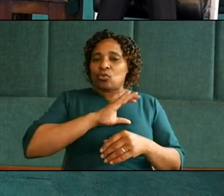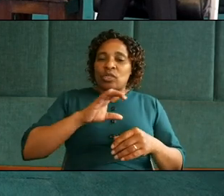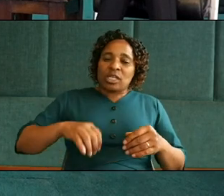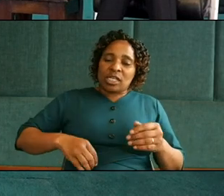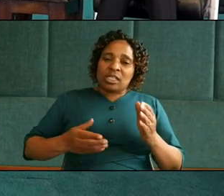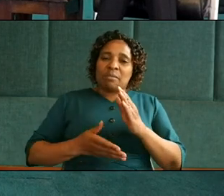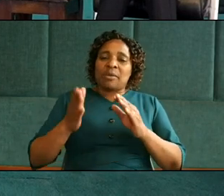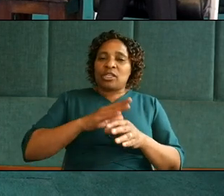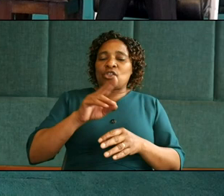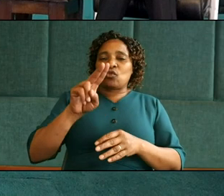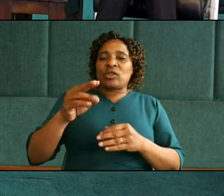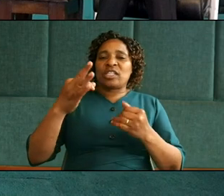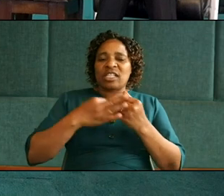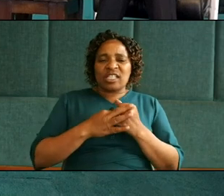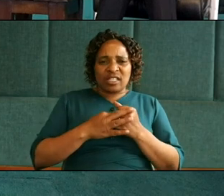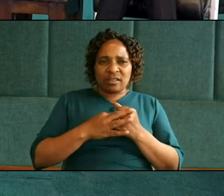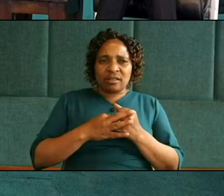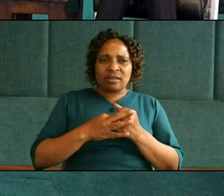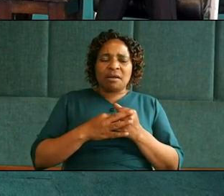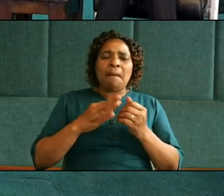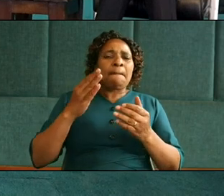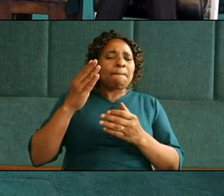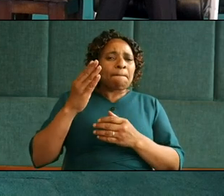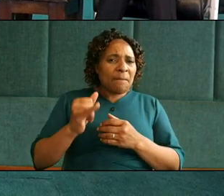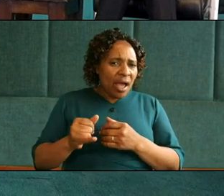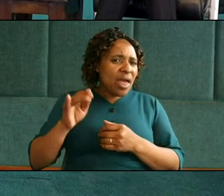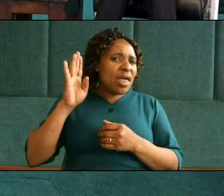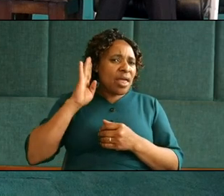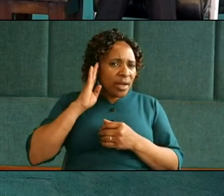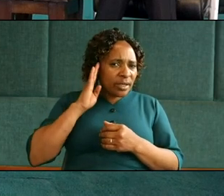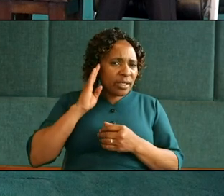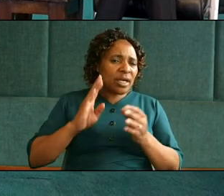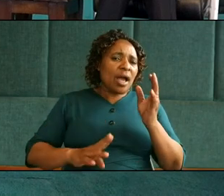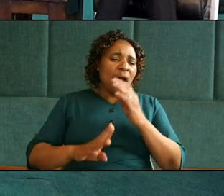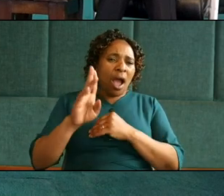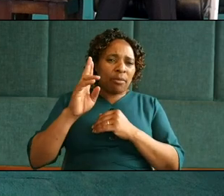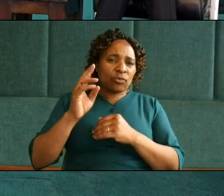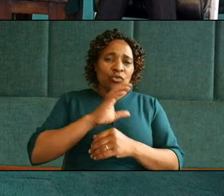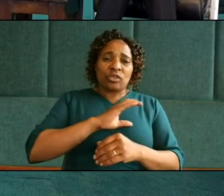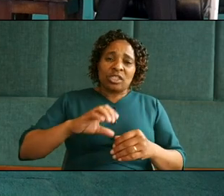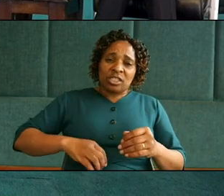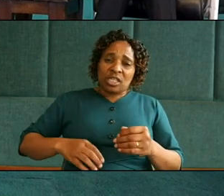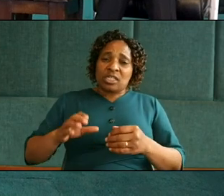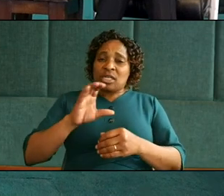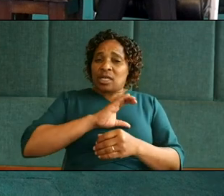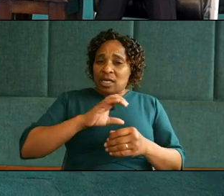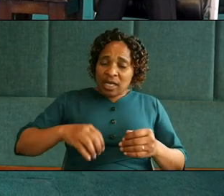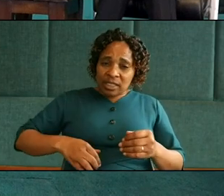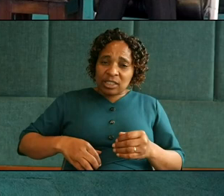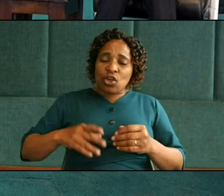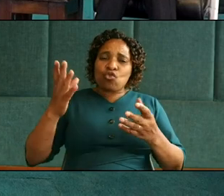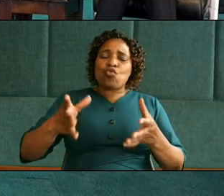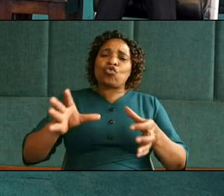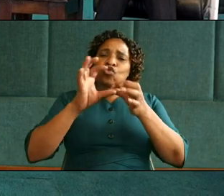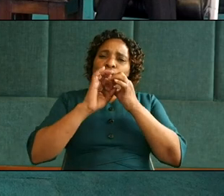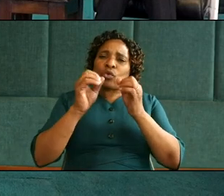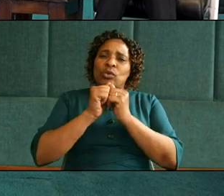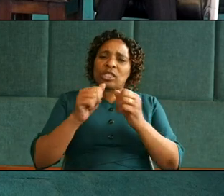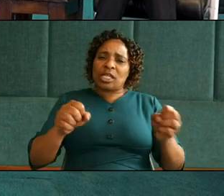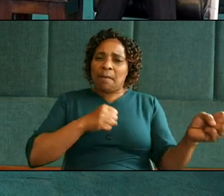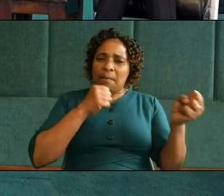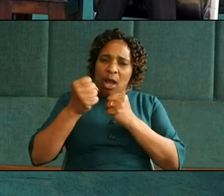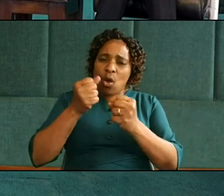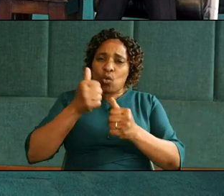48. By yielding up your will to Christ, you ally yourself with the power that is above all principalities